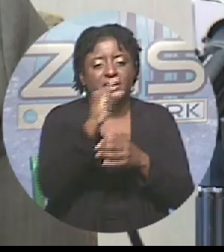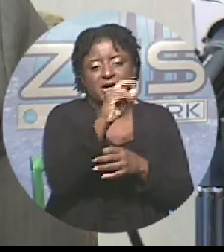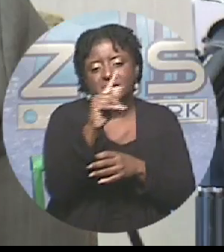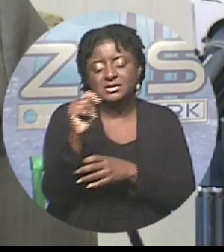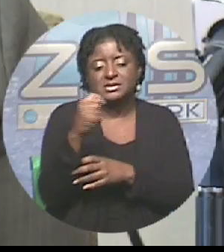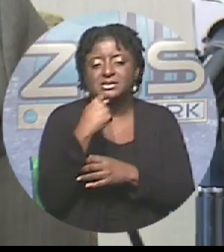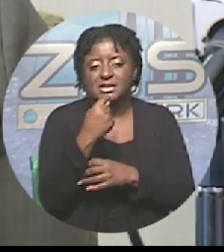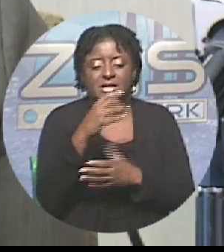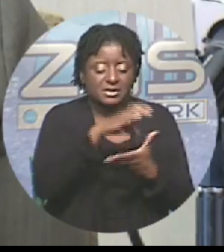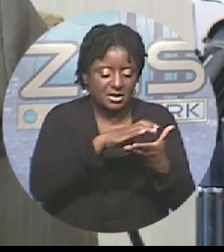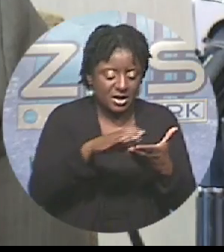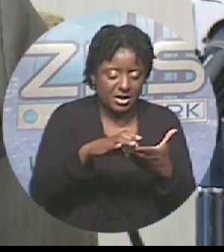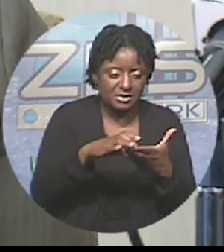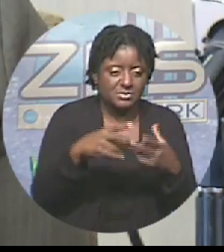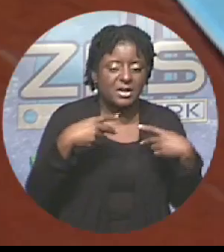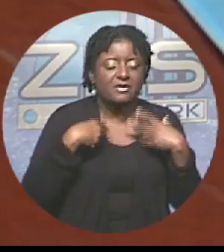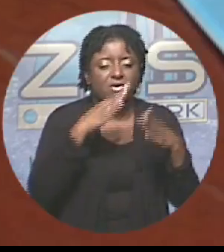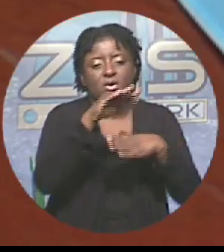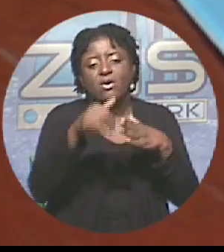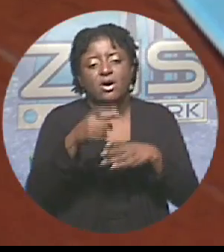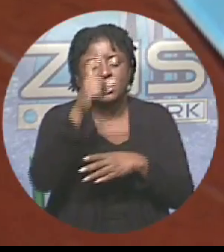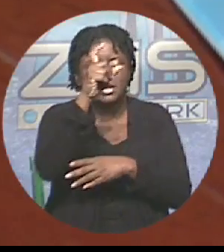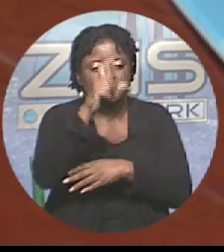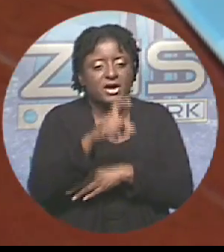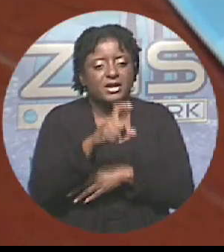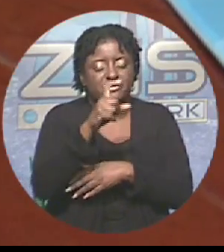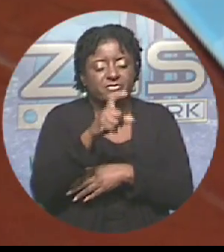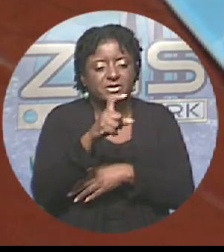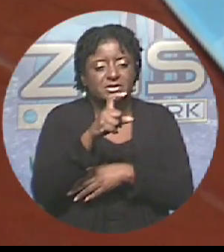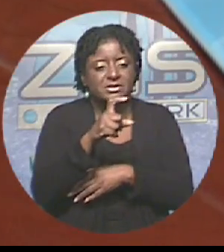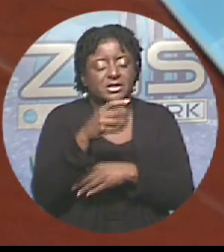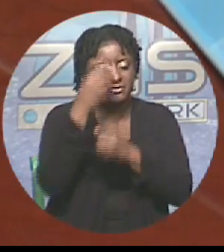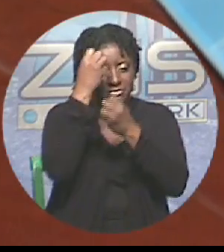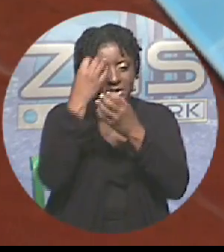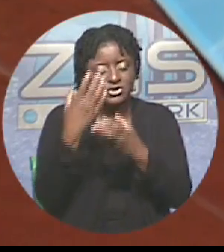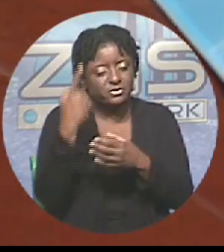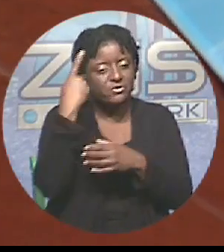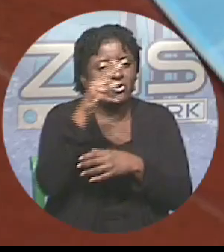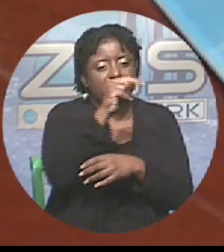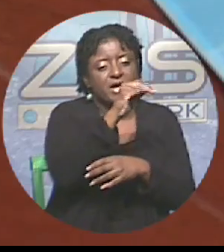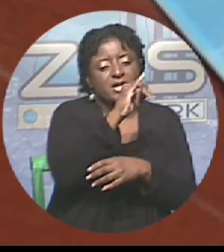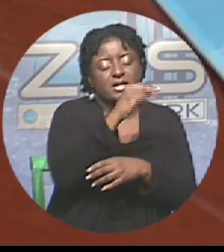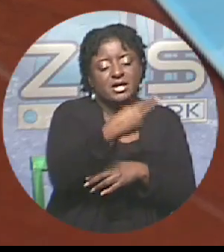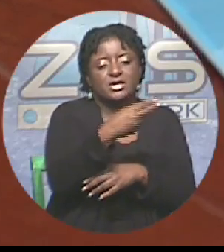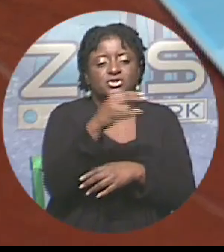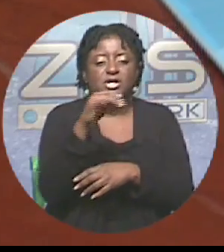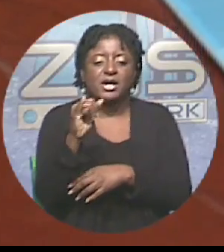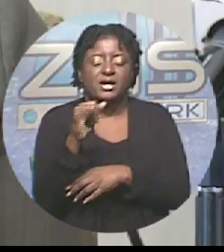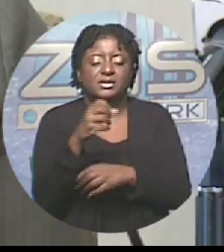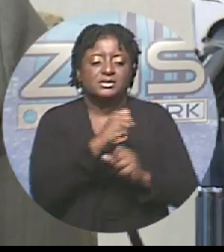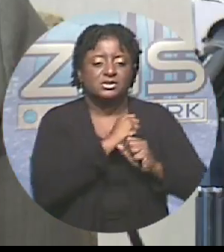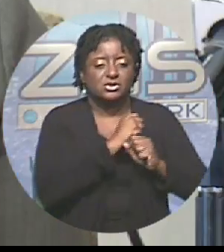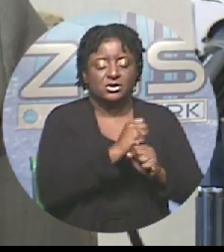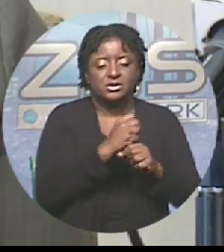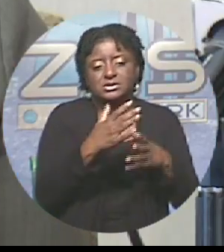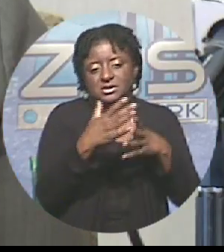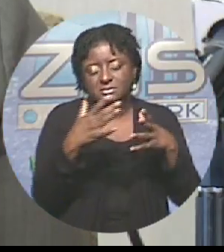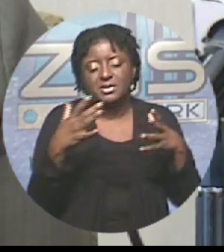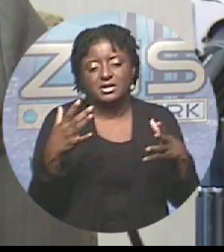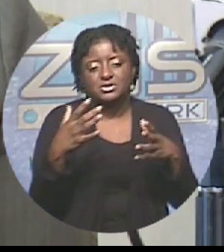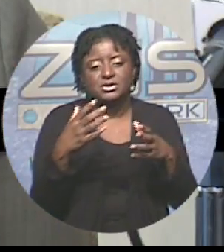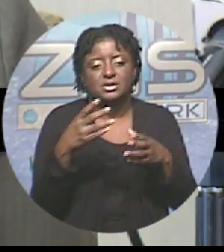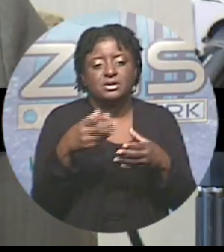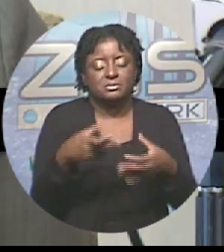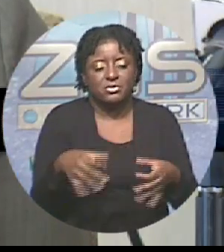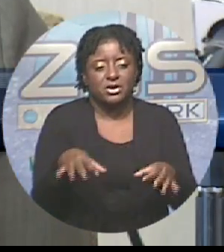the cards will have all the relevant information for NHI, and security is a major factor. On the face of it, the